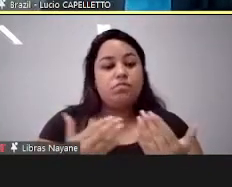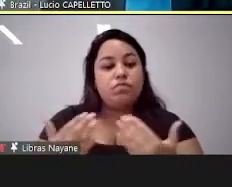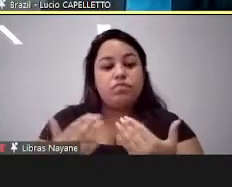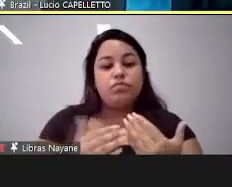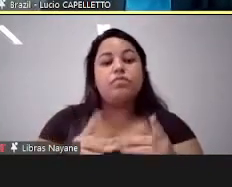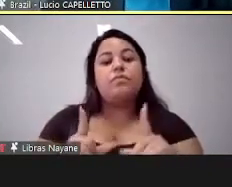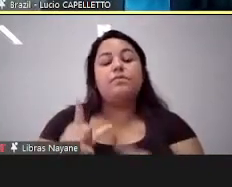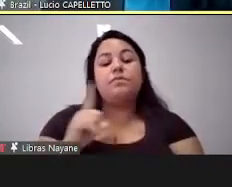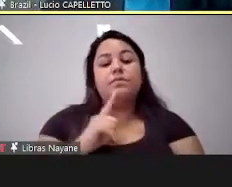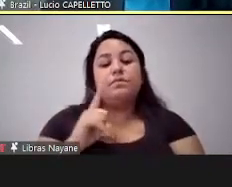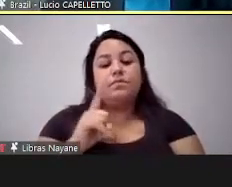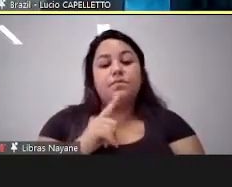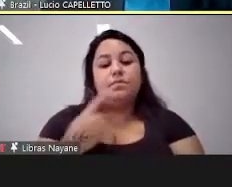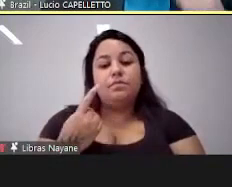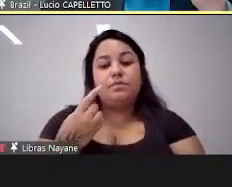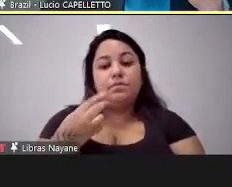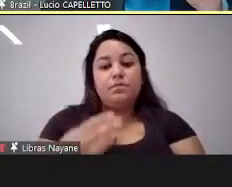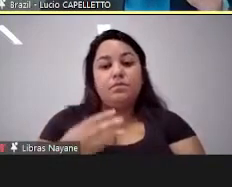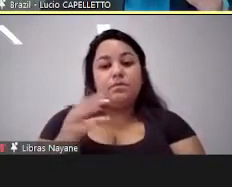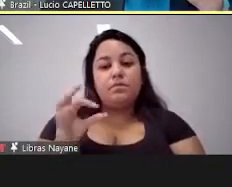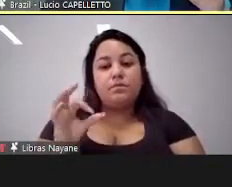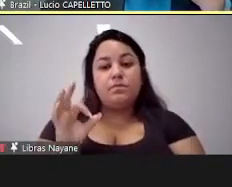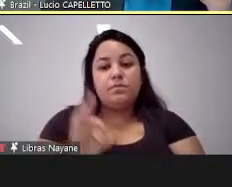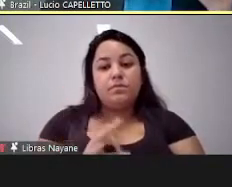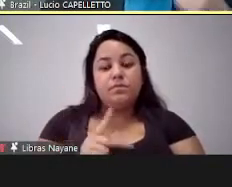population, we have the same